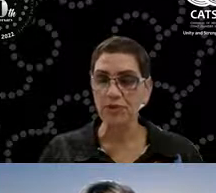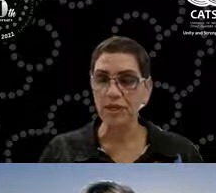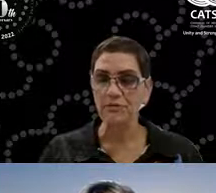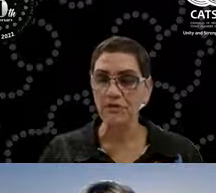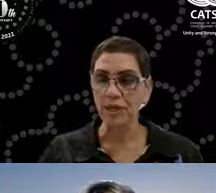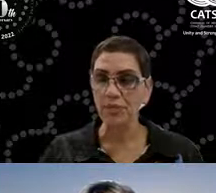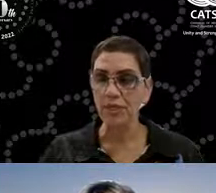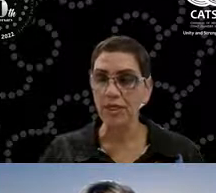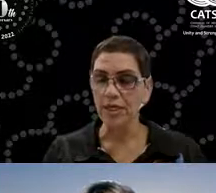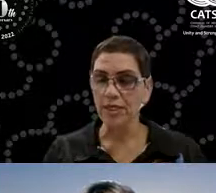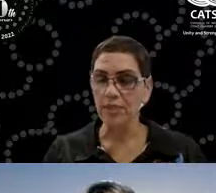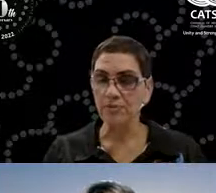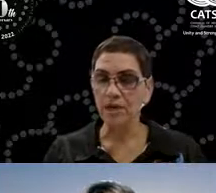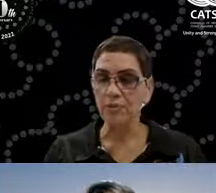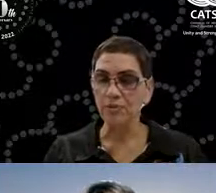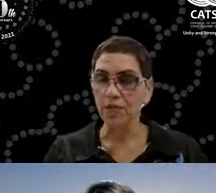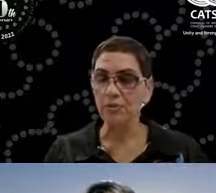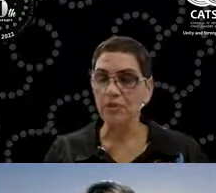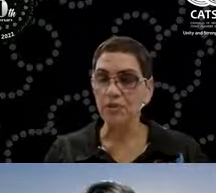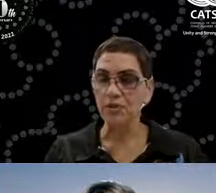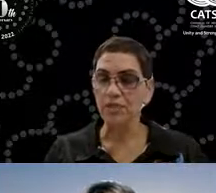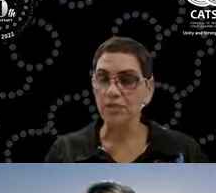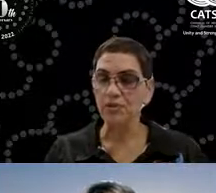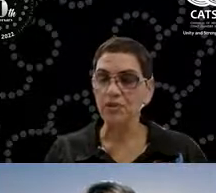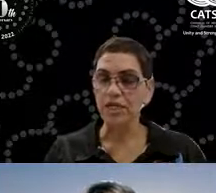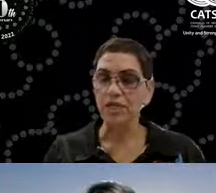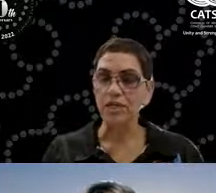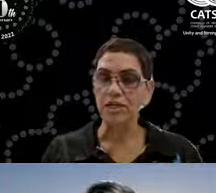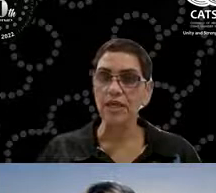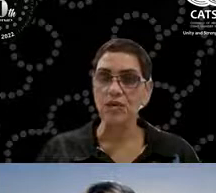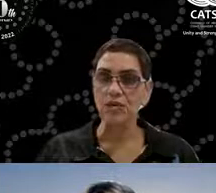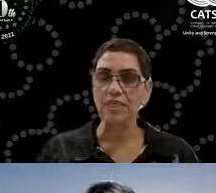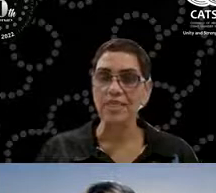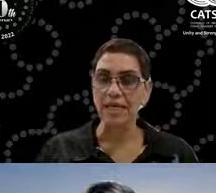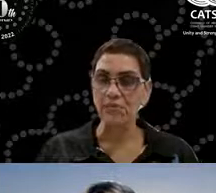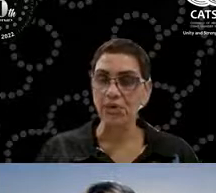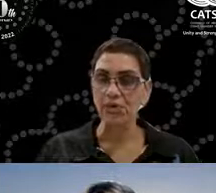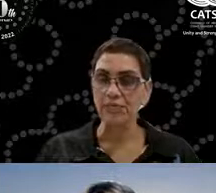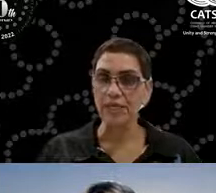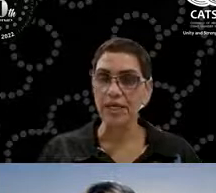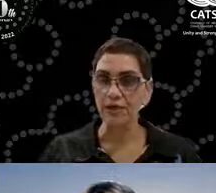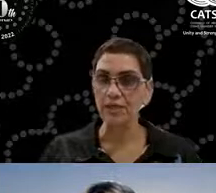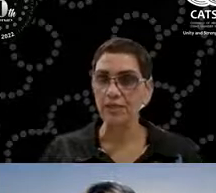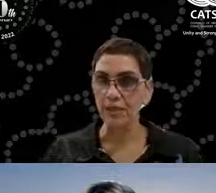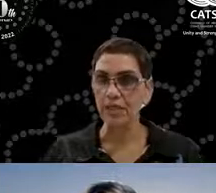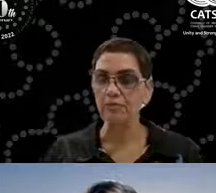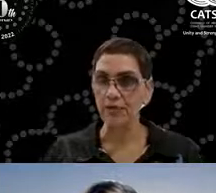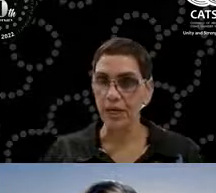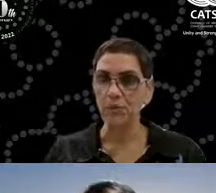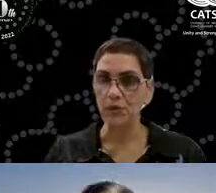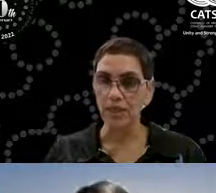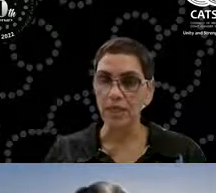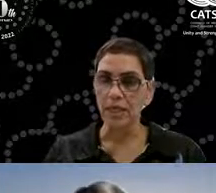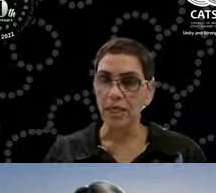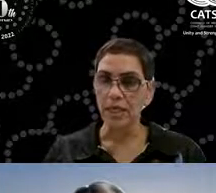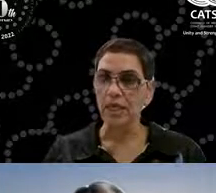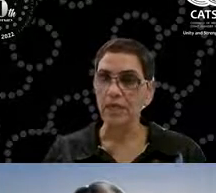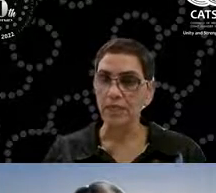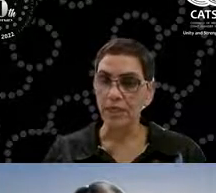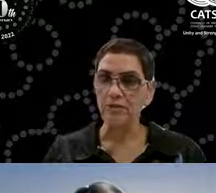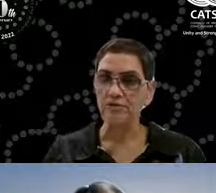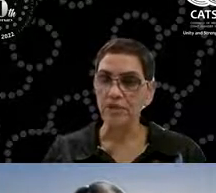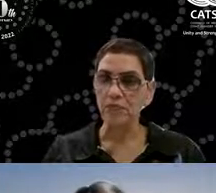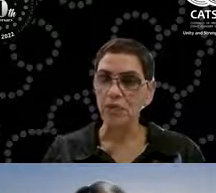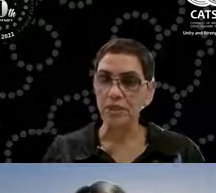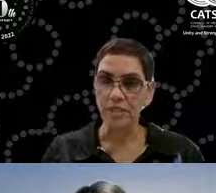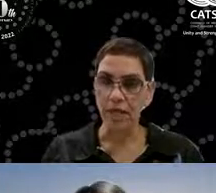broader health curriculum framework to develop the Aboriginal and Torres Strait Islander Nursing and Midwifery Health Curriculum Framework. And